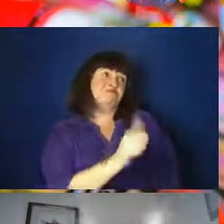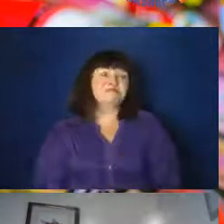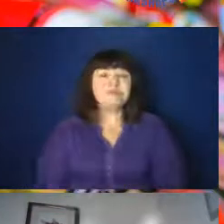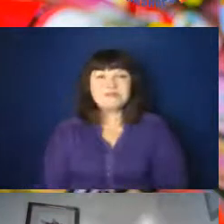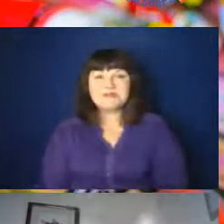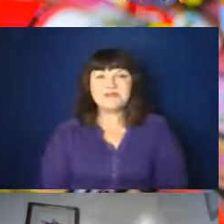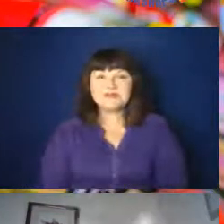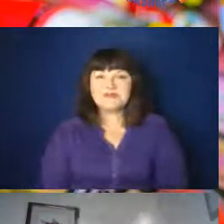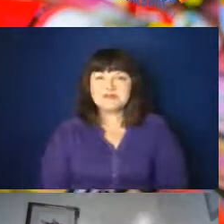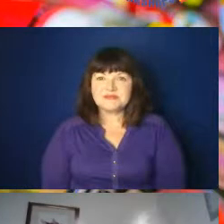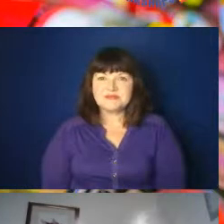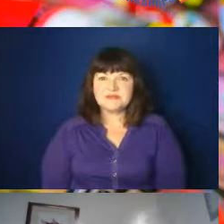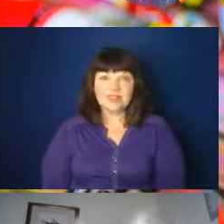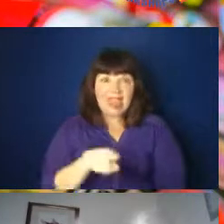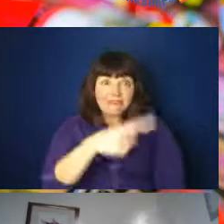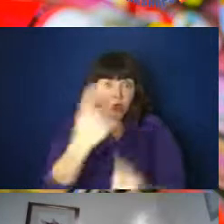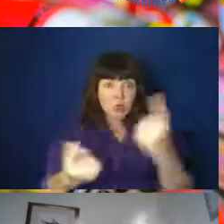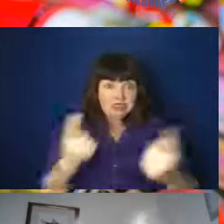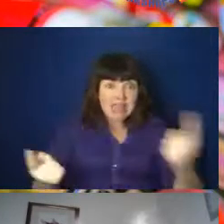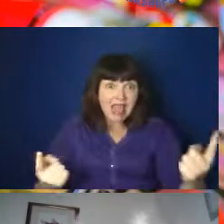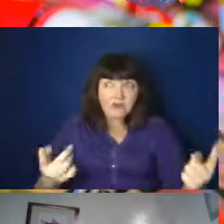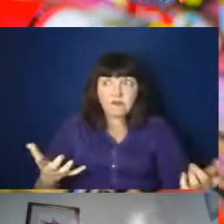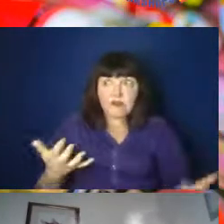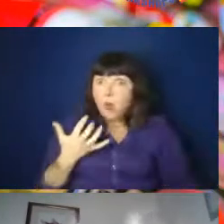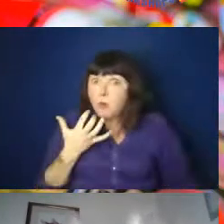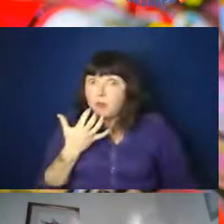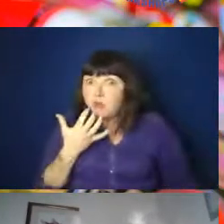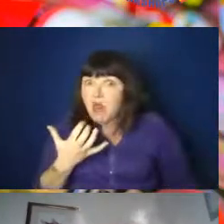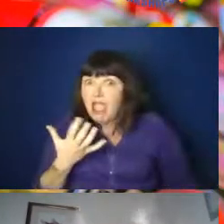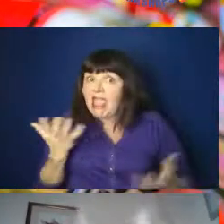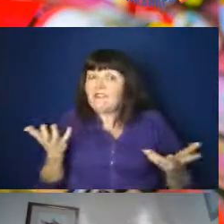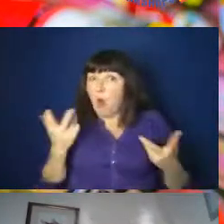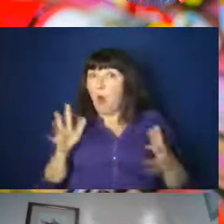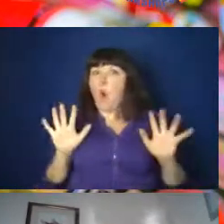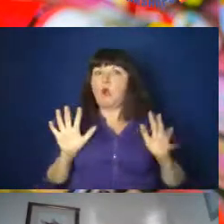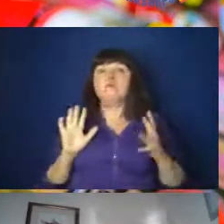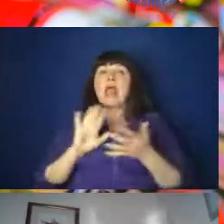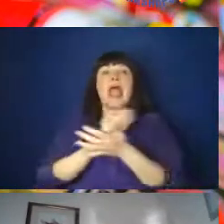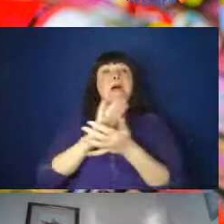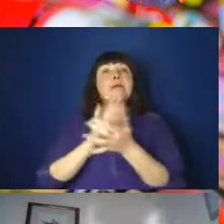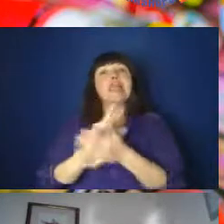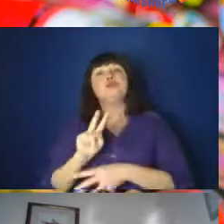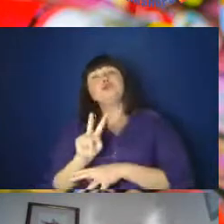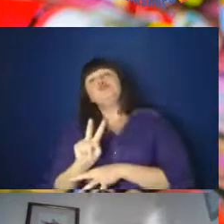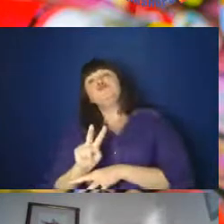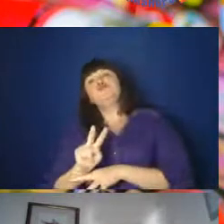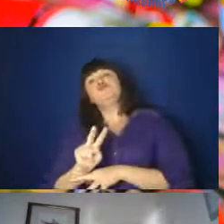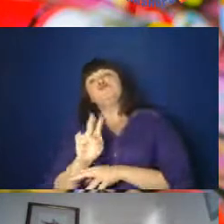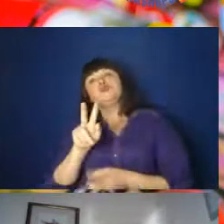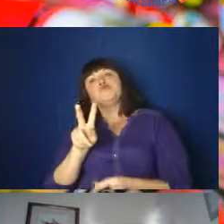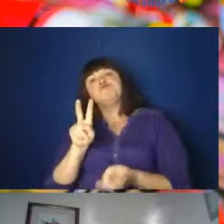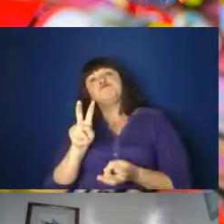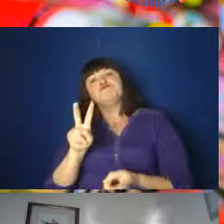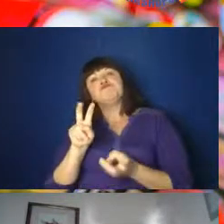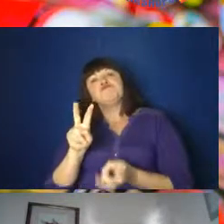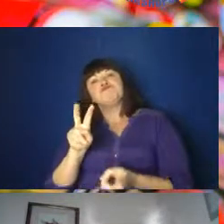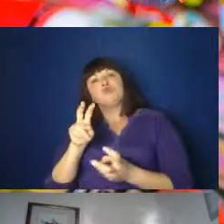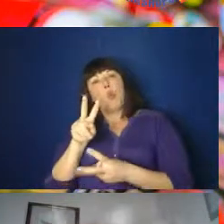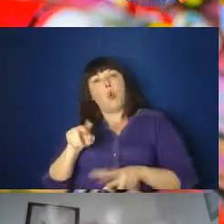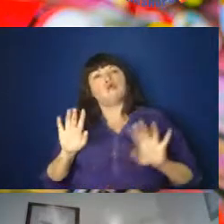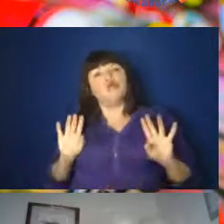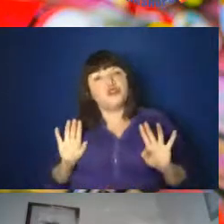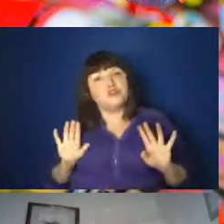you guys are feeling brave, I know you at the moment, you're just kind of dipping your toe in the water. You're getting used to us. You're not quite sure what to expect.